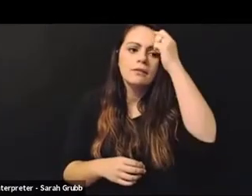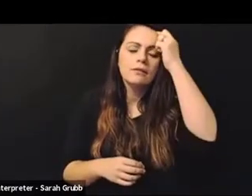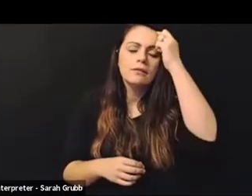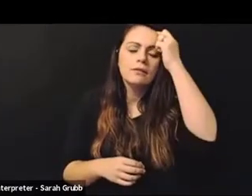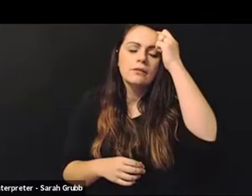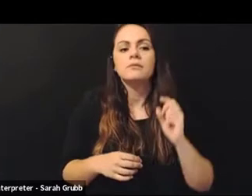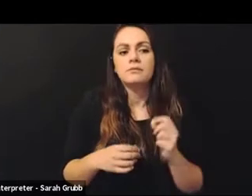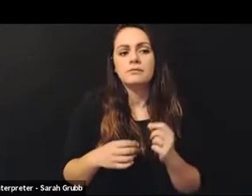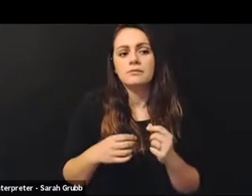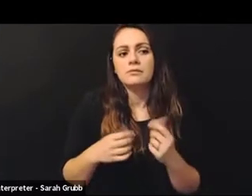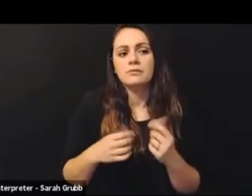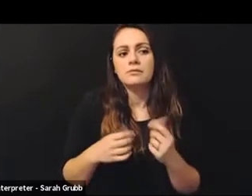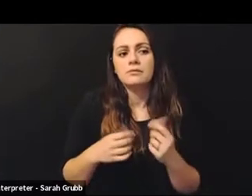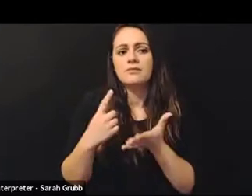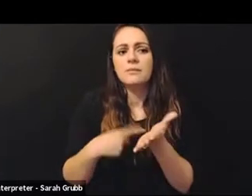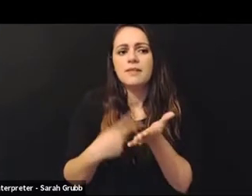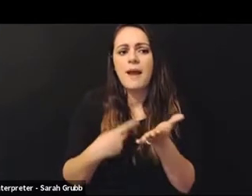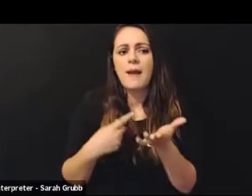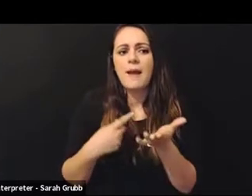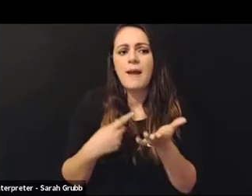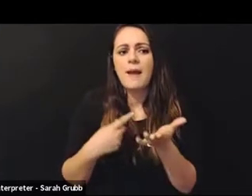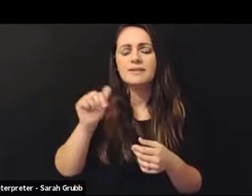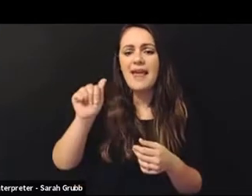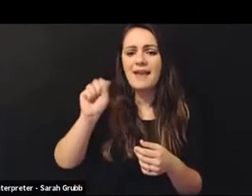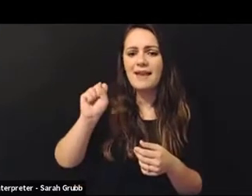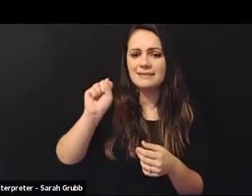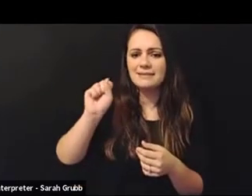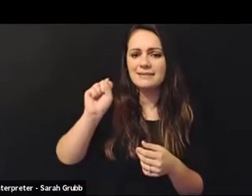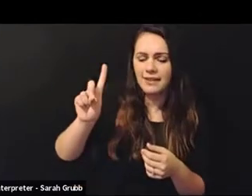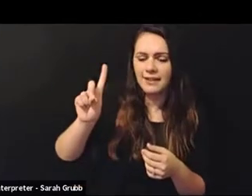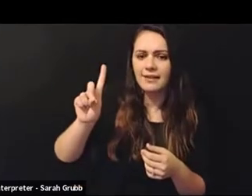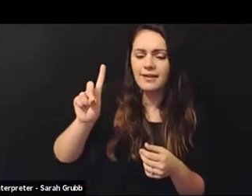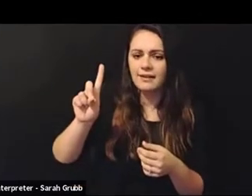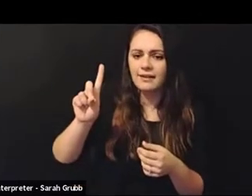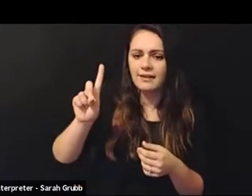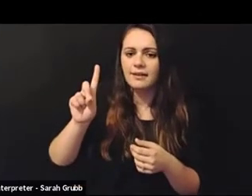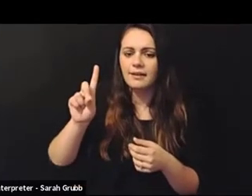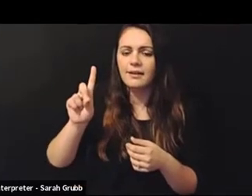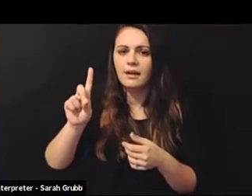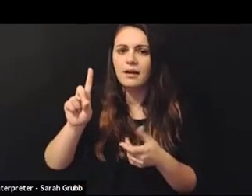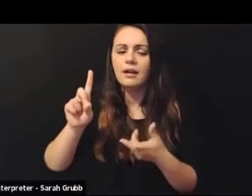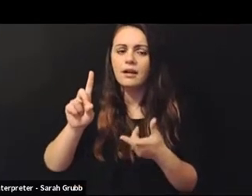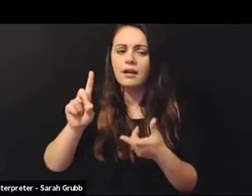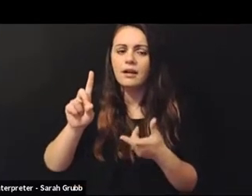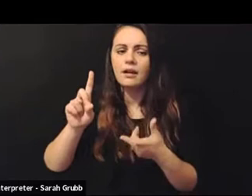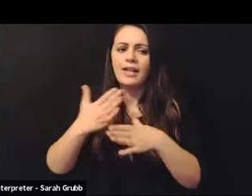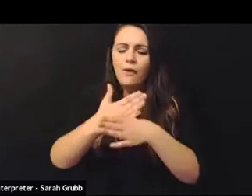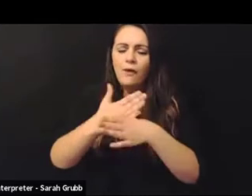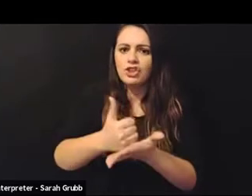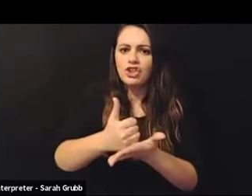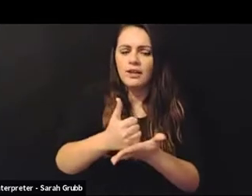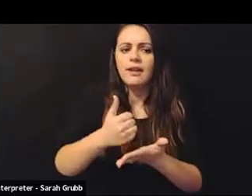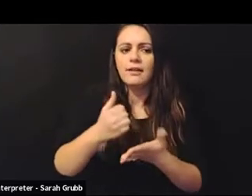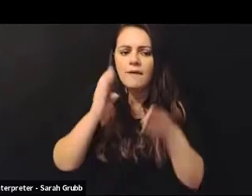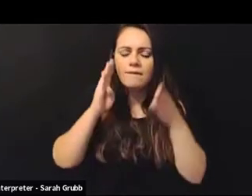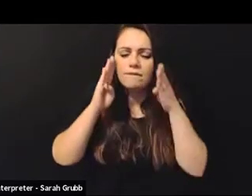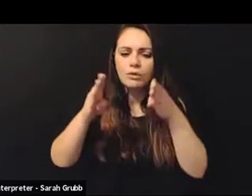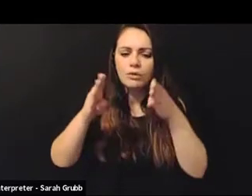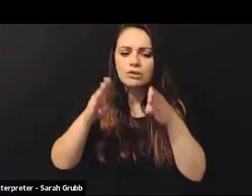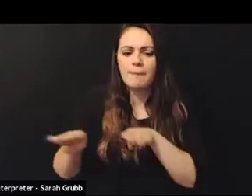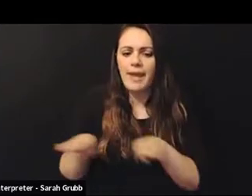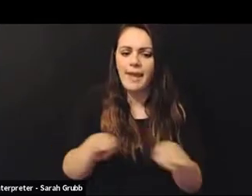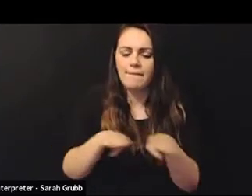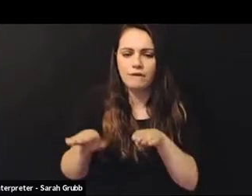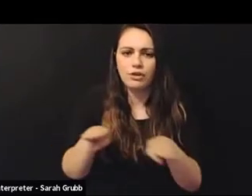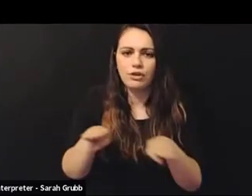oftentimes ASD interventions are very focused on behavior, and they're not thinking about the sensory and communication